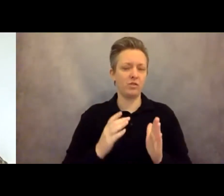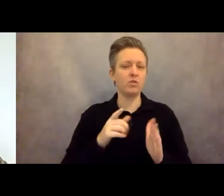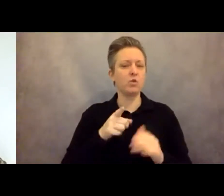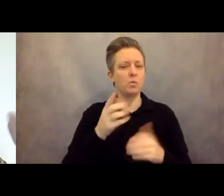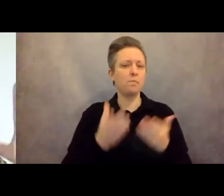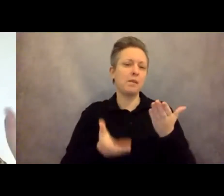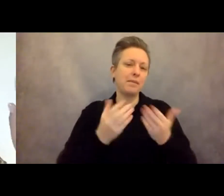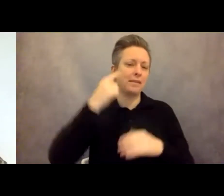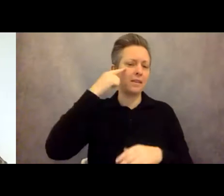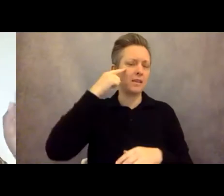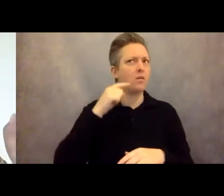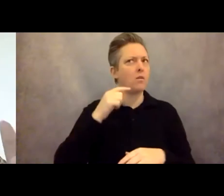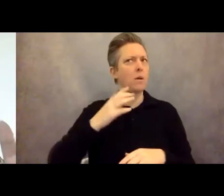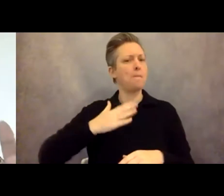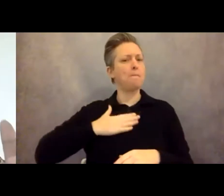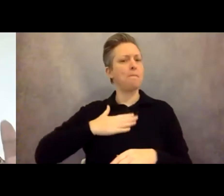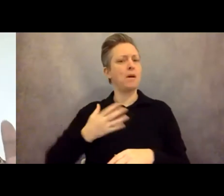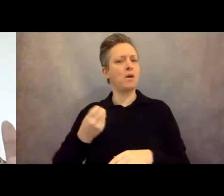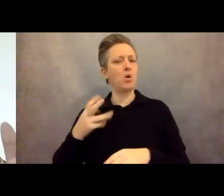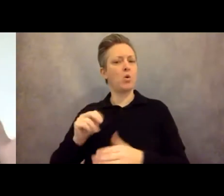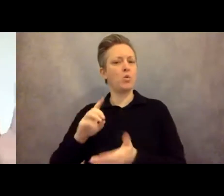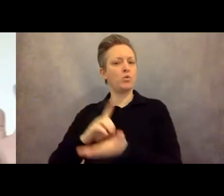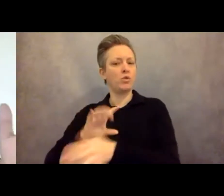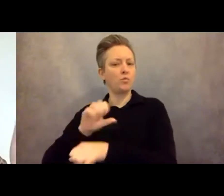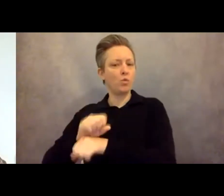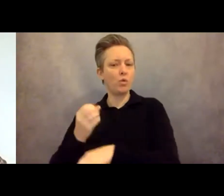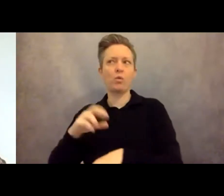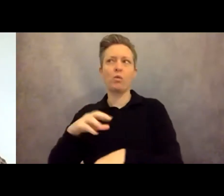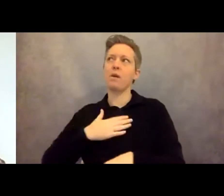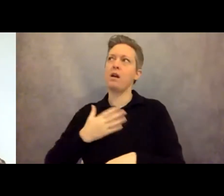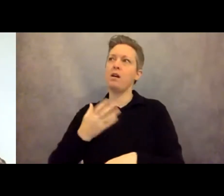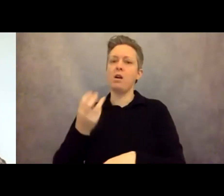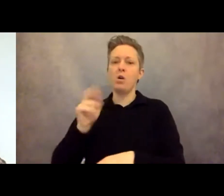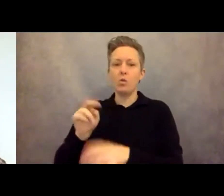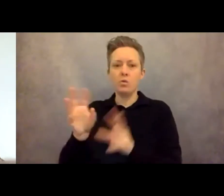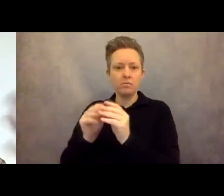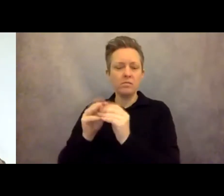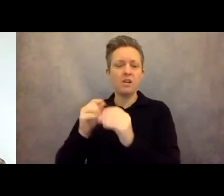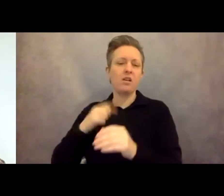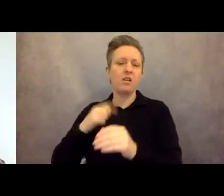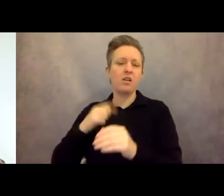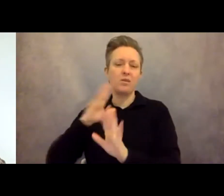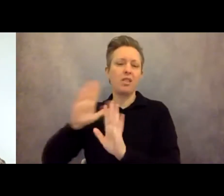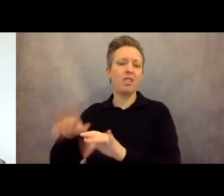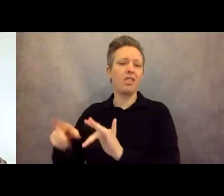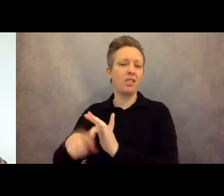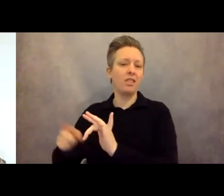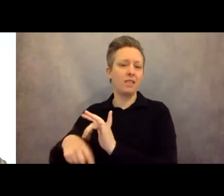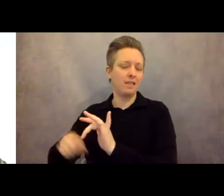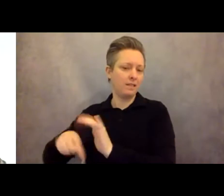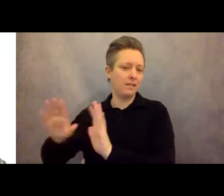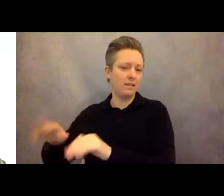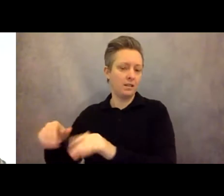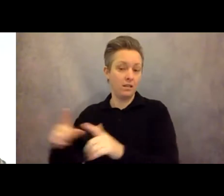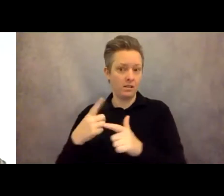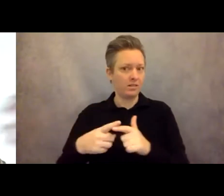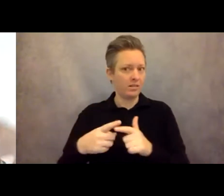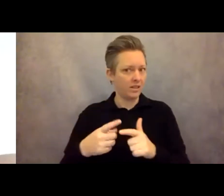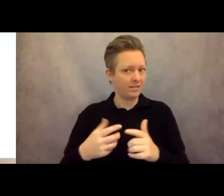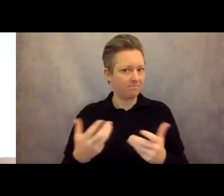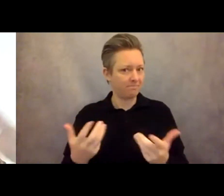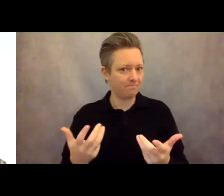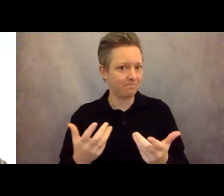my meetings, I'm going to skip whatever, and solely be with them, at some point it's going to catch up to you, and you might be out for longer than you